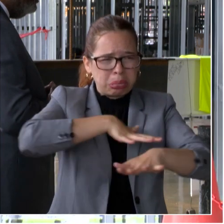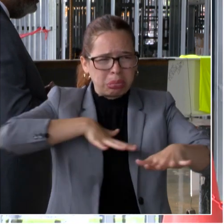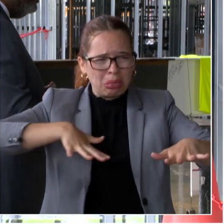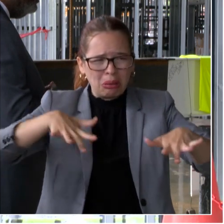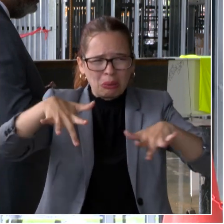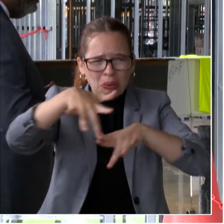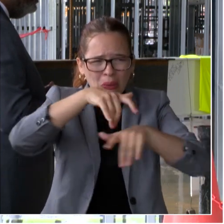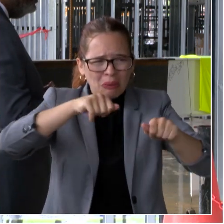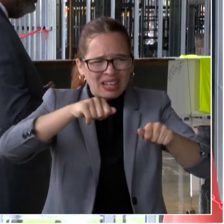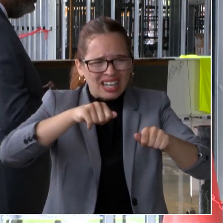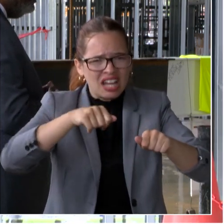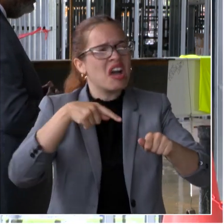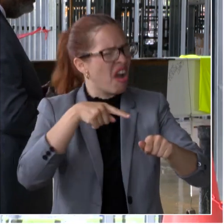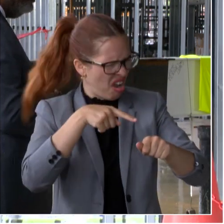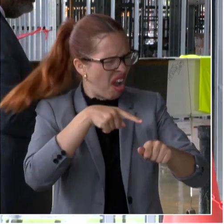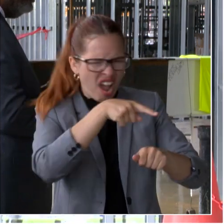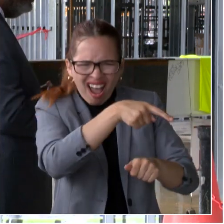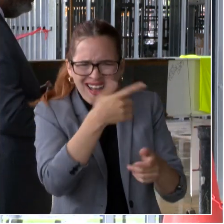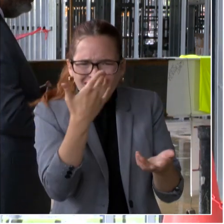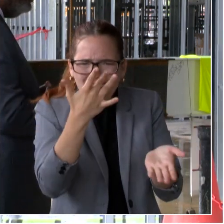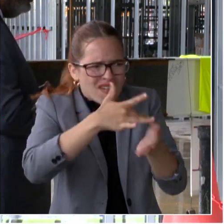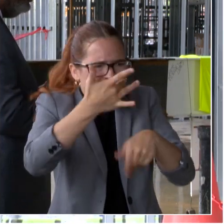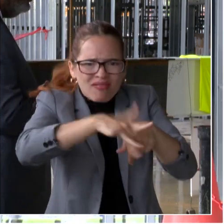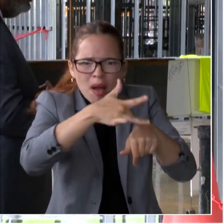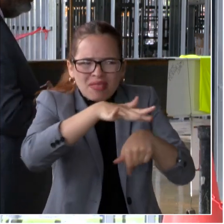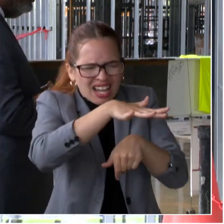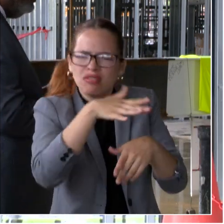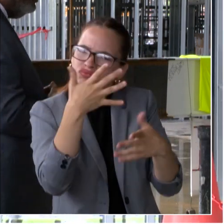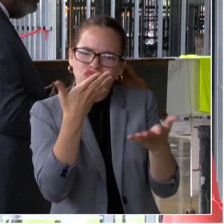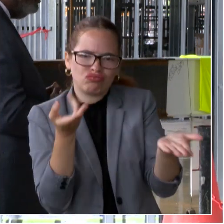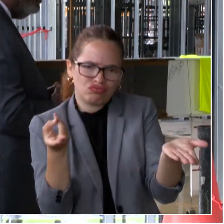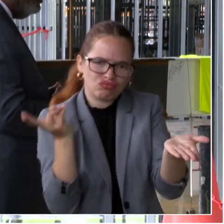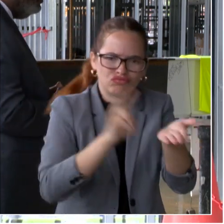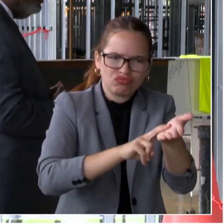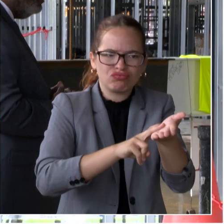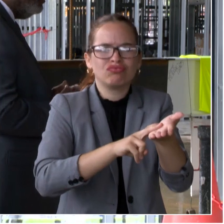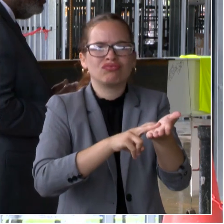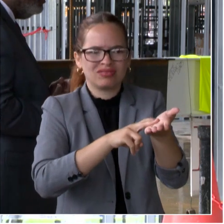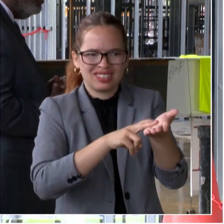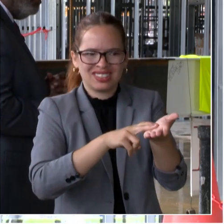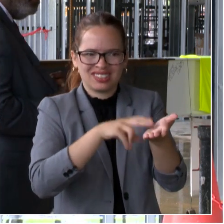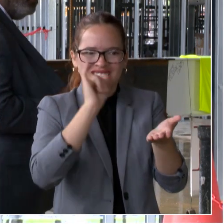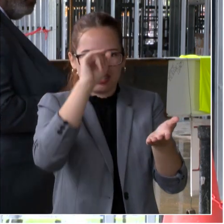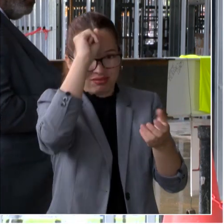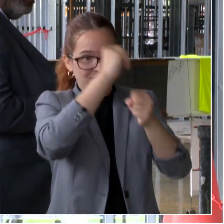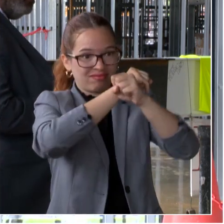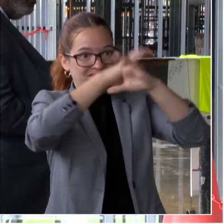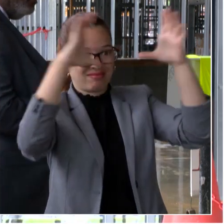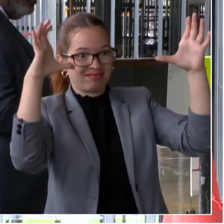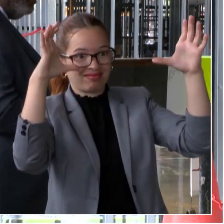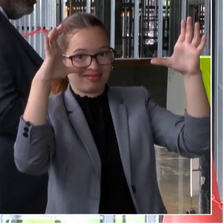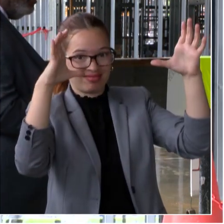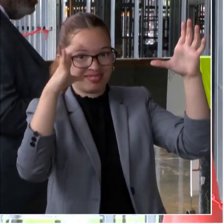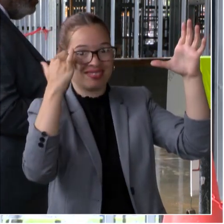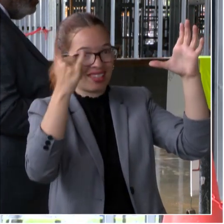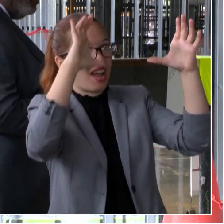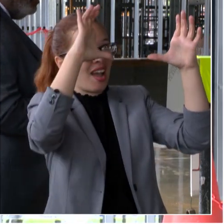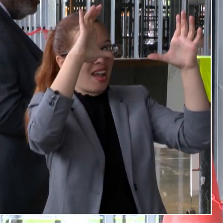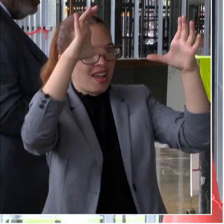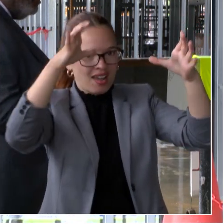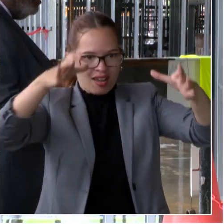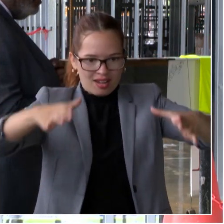community. I remember walking the dirt a few years ago, signing the agreement on how we were going to partner to make